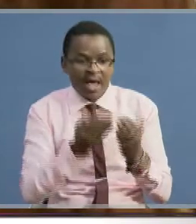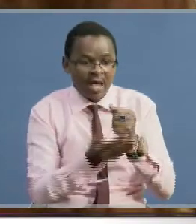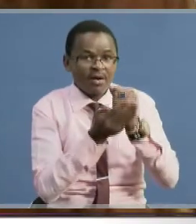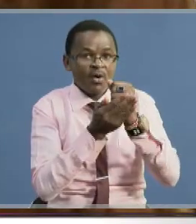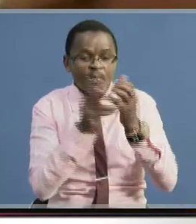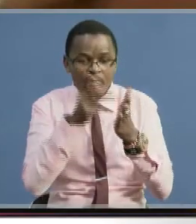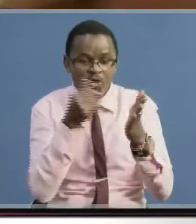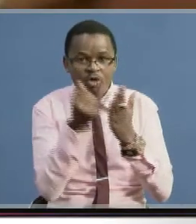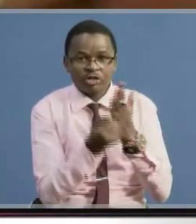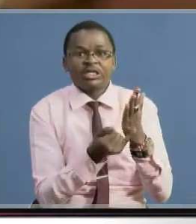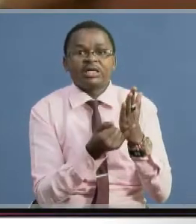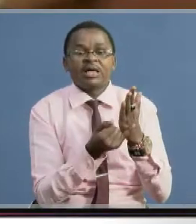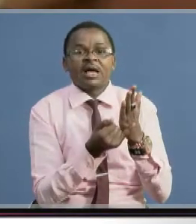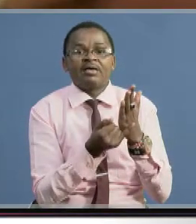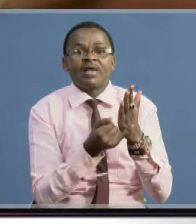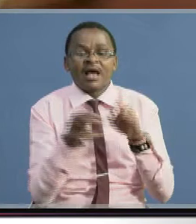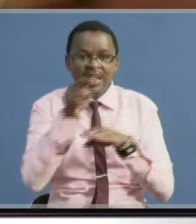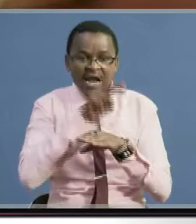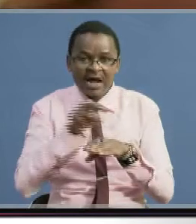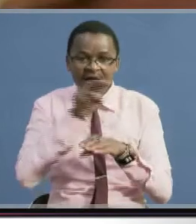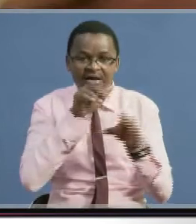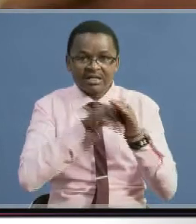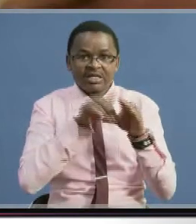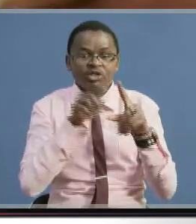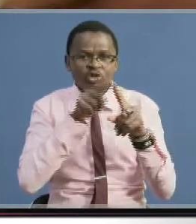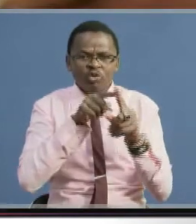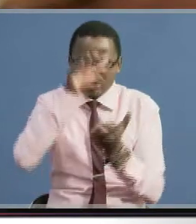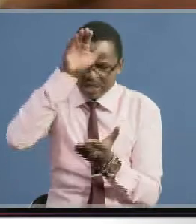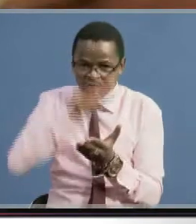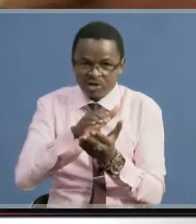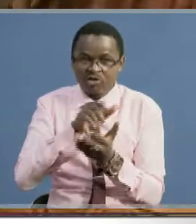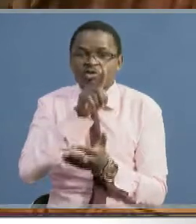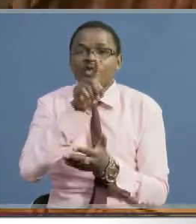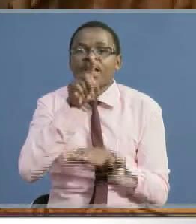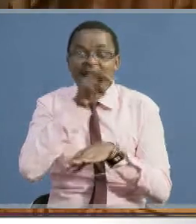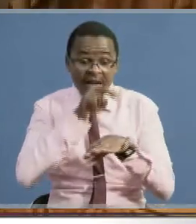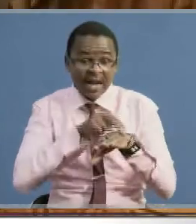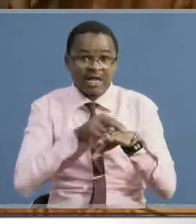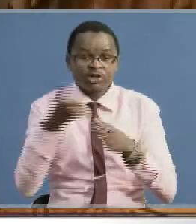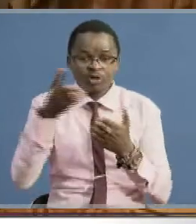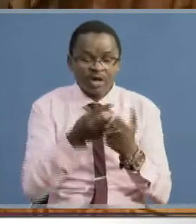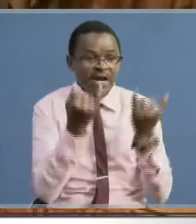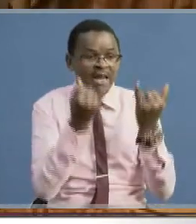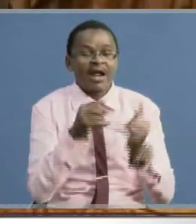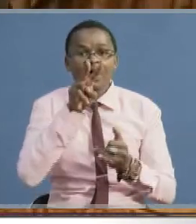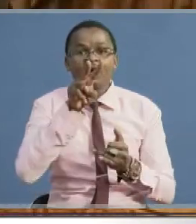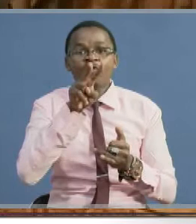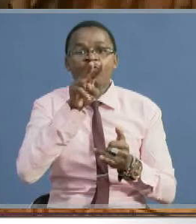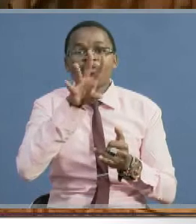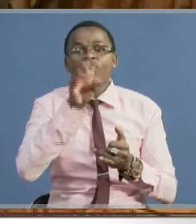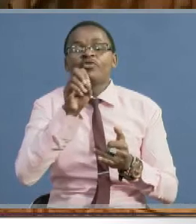Link project and a natural gas pipeline project in a bid to reduce Malaysia's national debt, now standing at